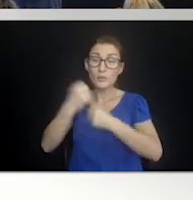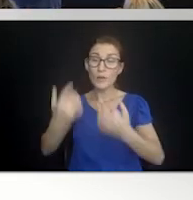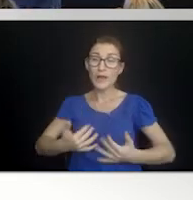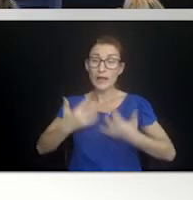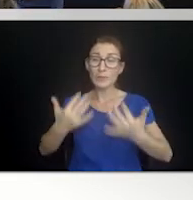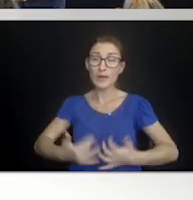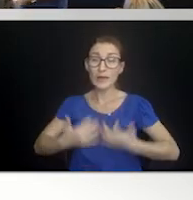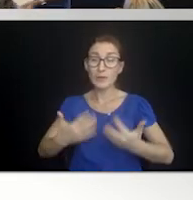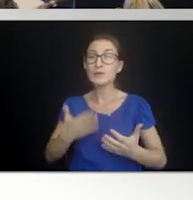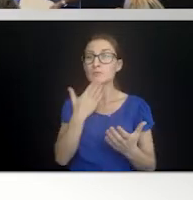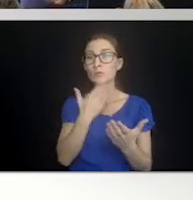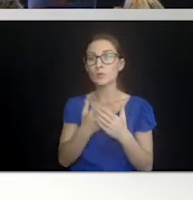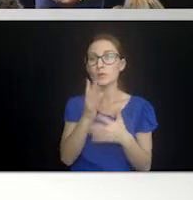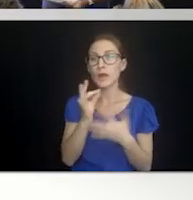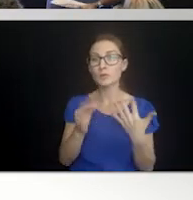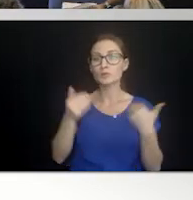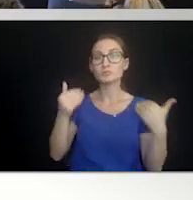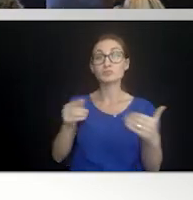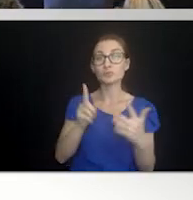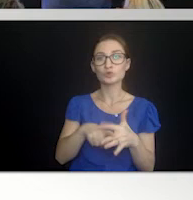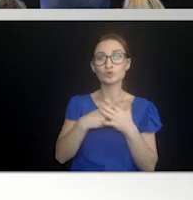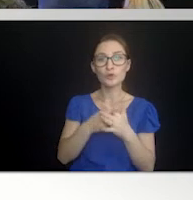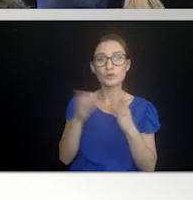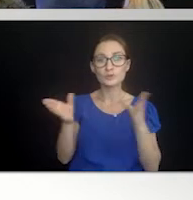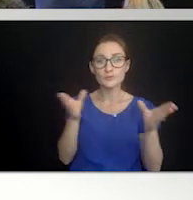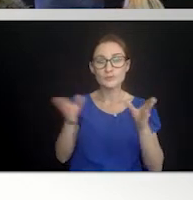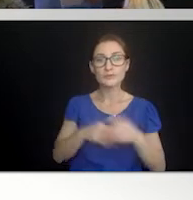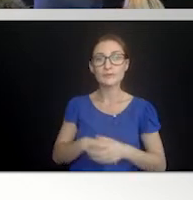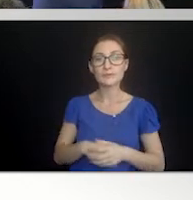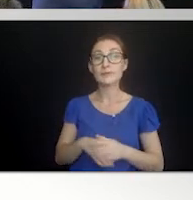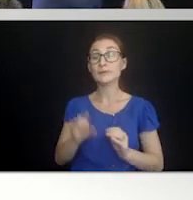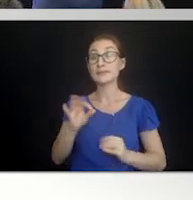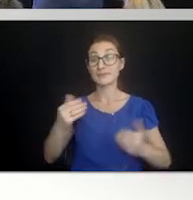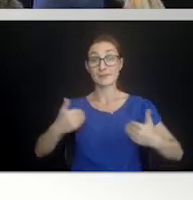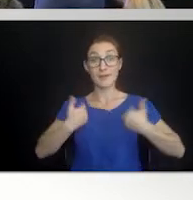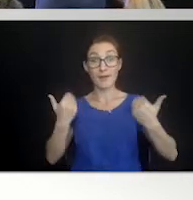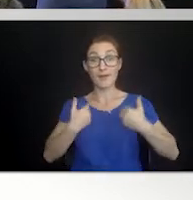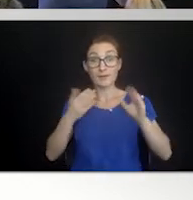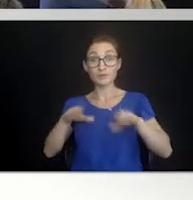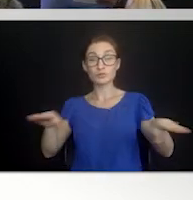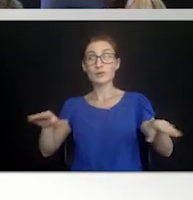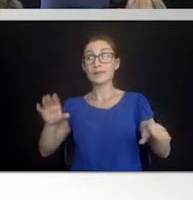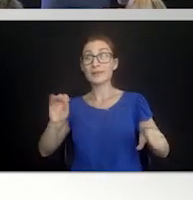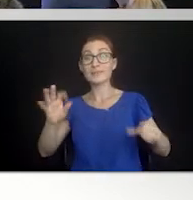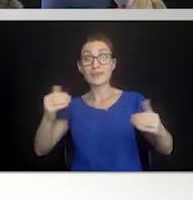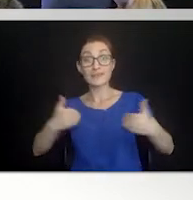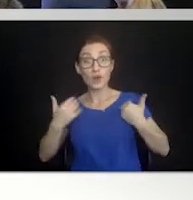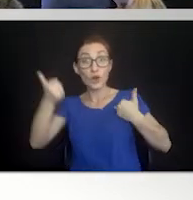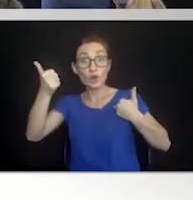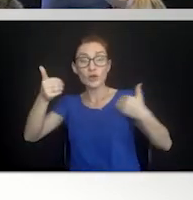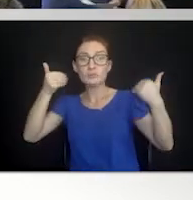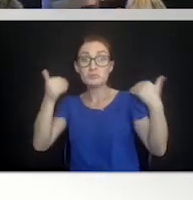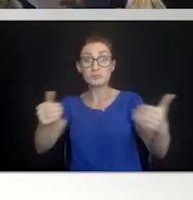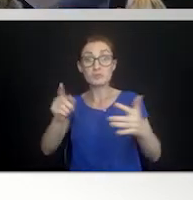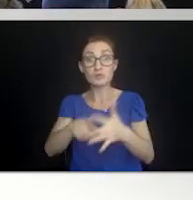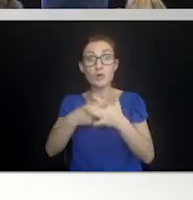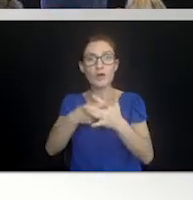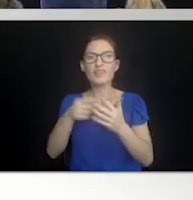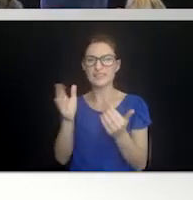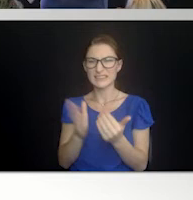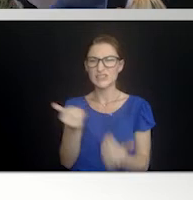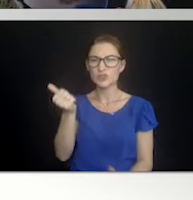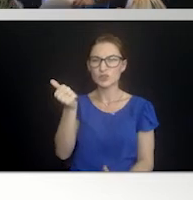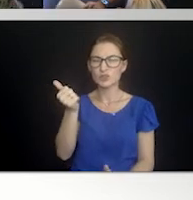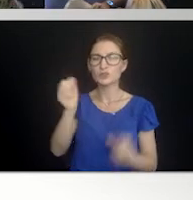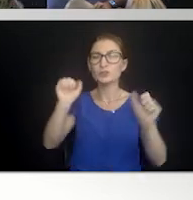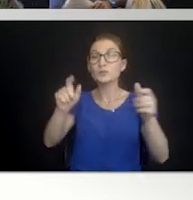way to get something started. And if you got children that are younger, the younger you get started, the easier it is, because obviously